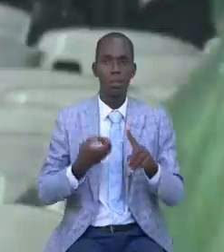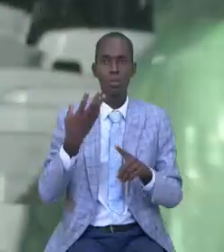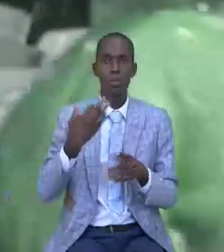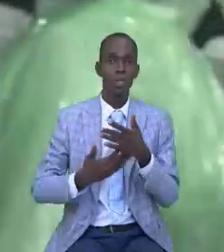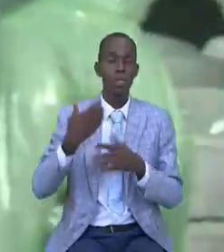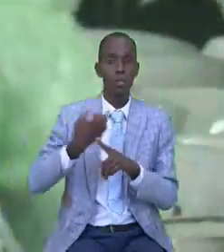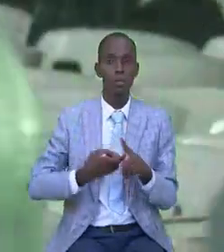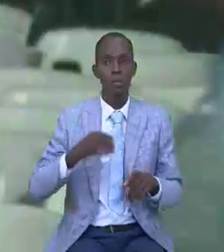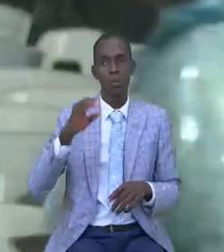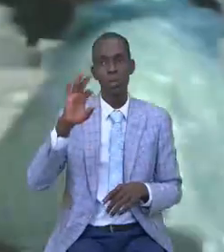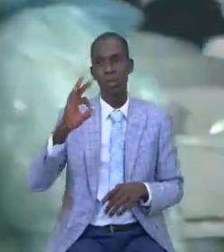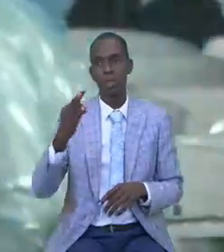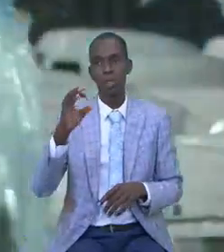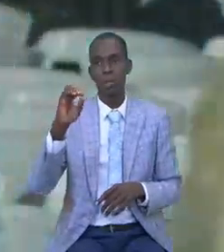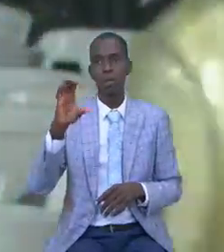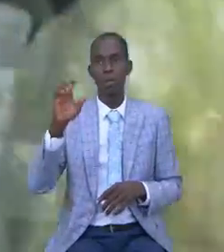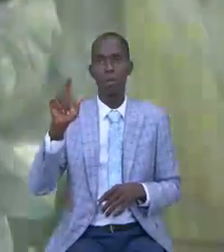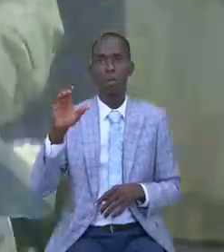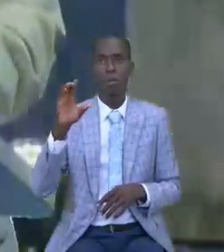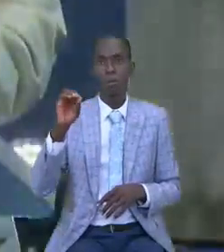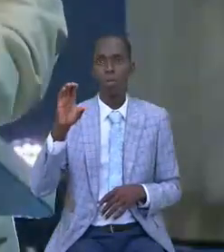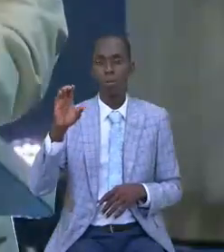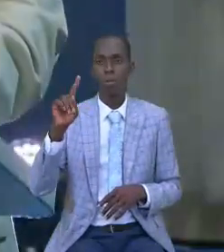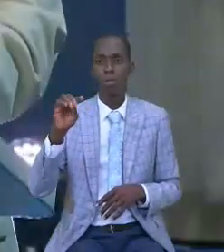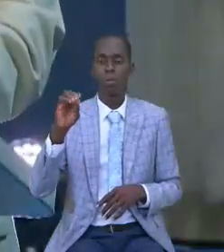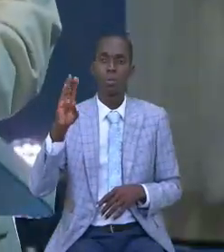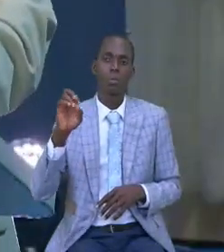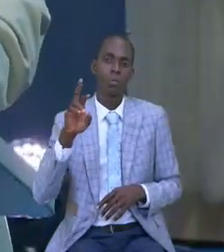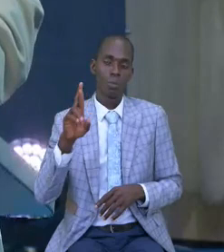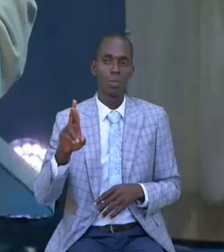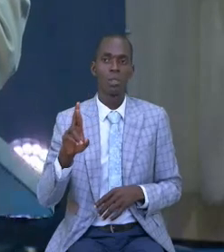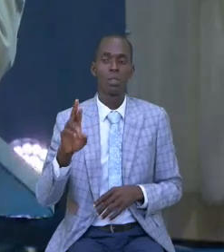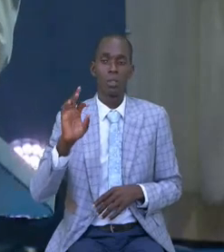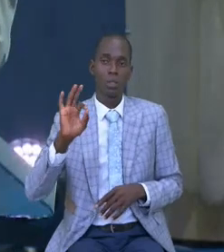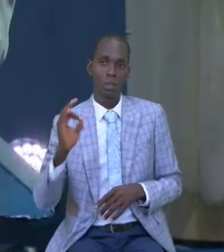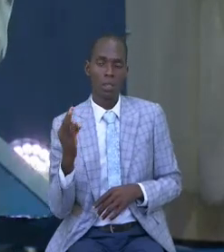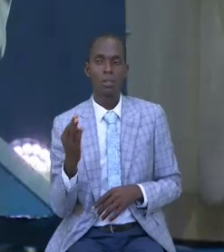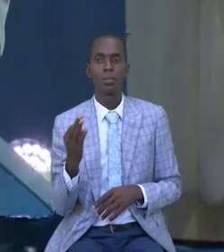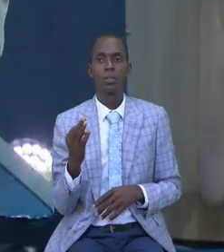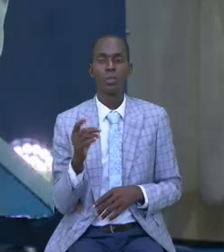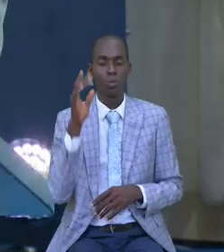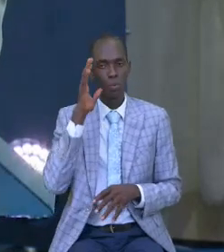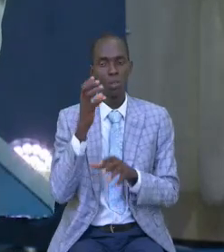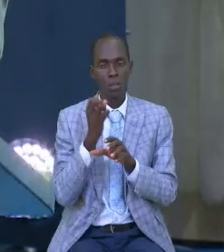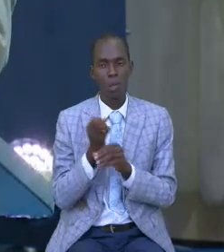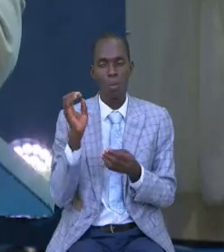So please, more details will be given unto you after now.